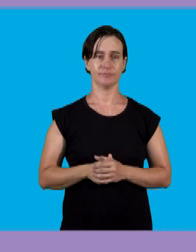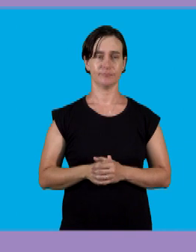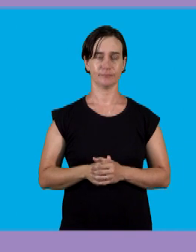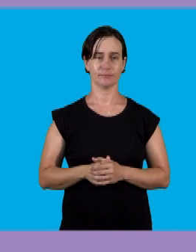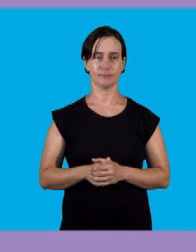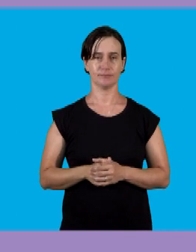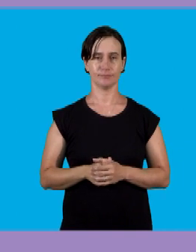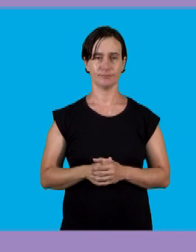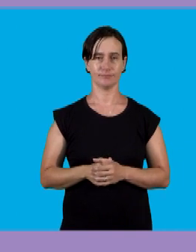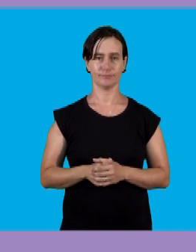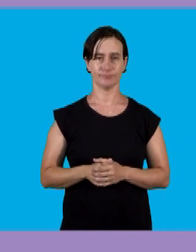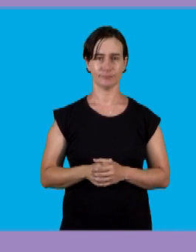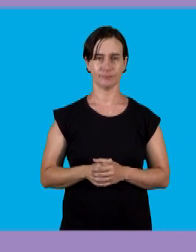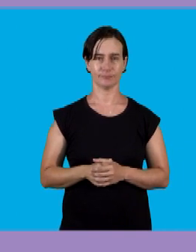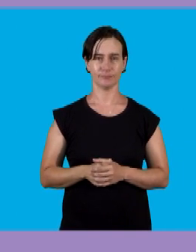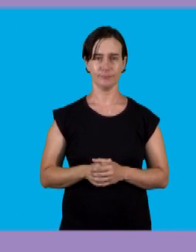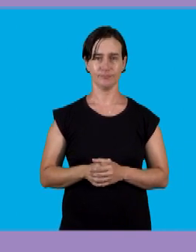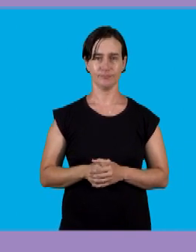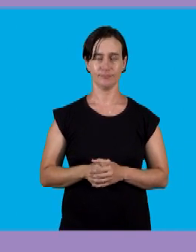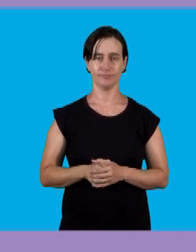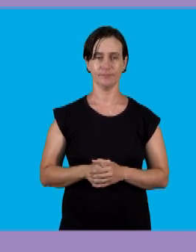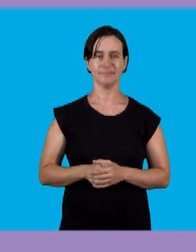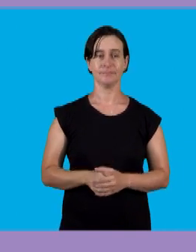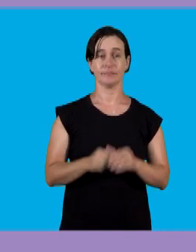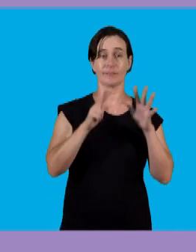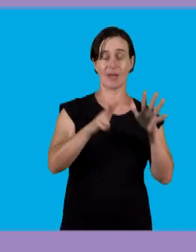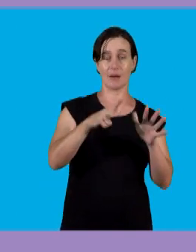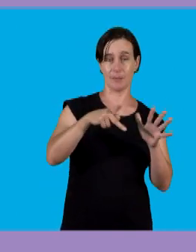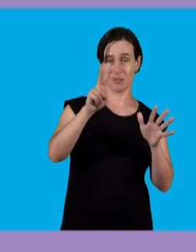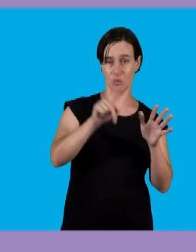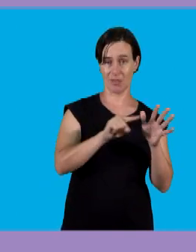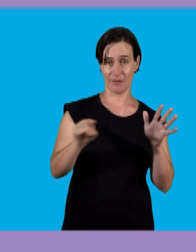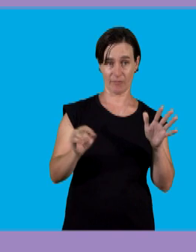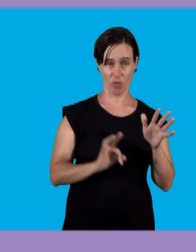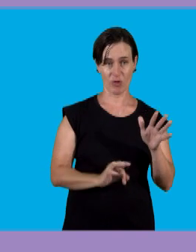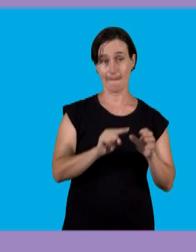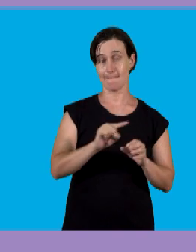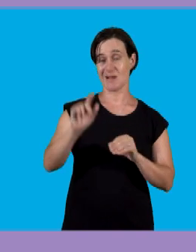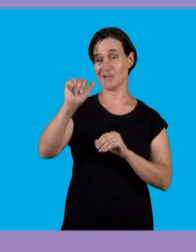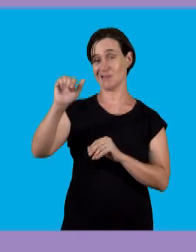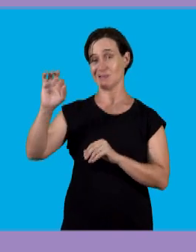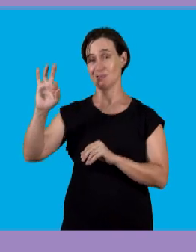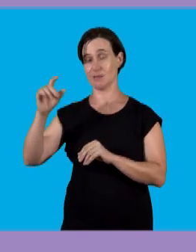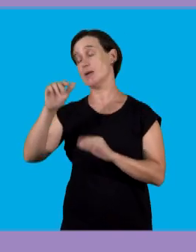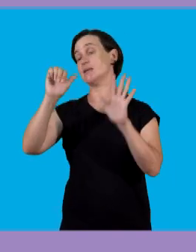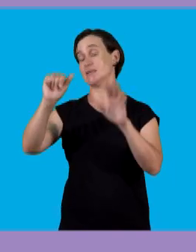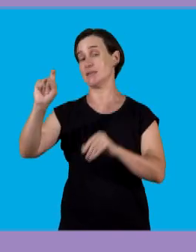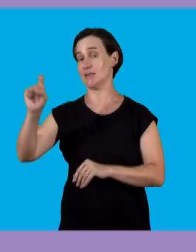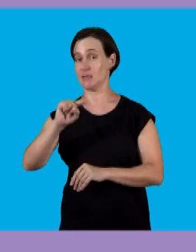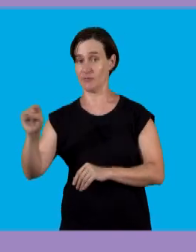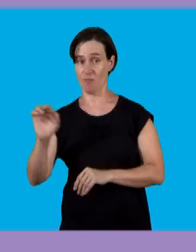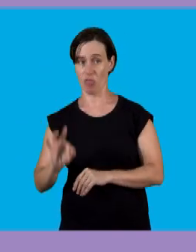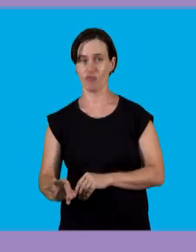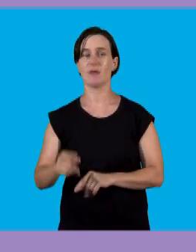So we are going to say 18p squared divided by 3 minus 6x divided by 3 plus